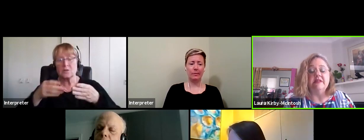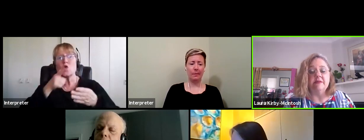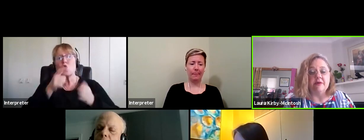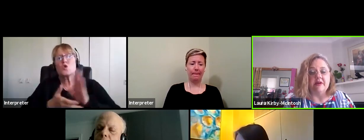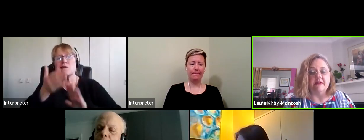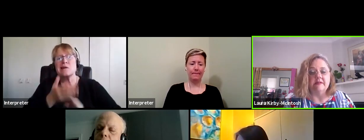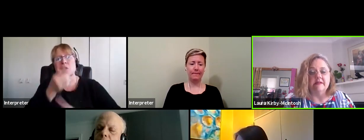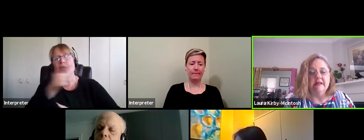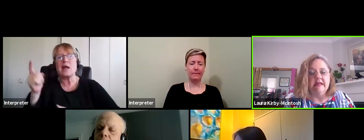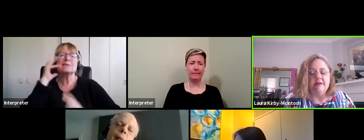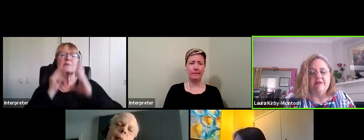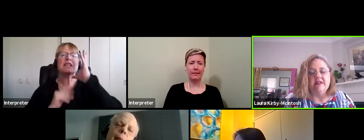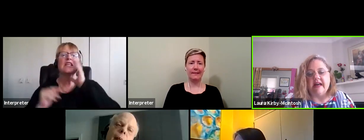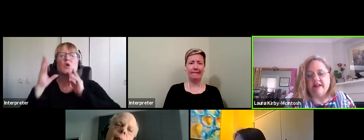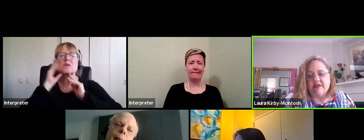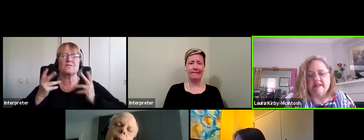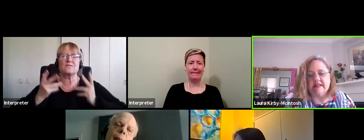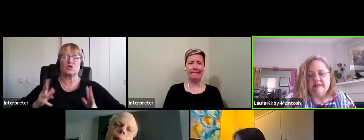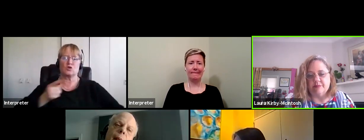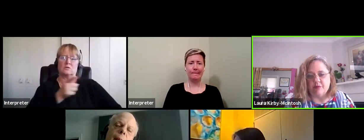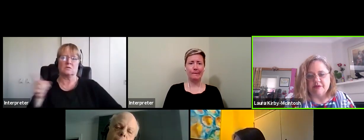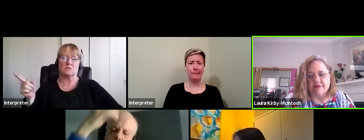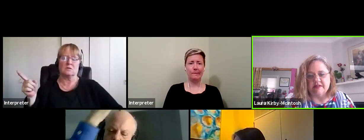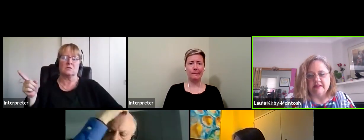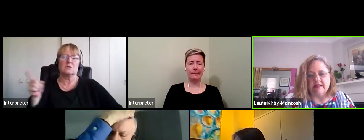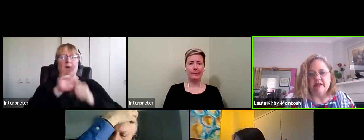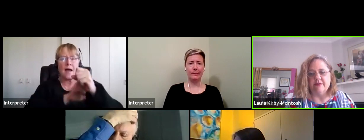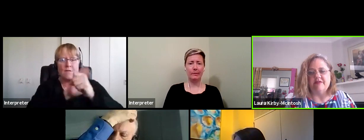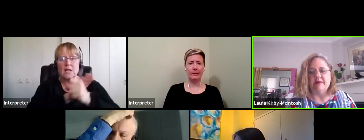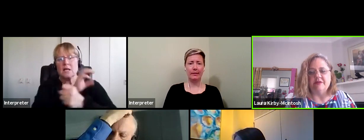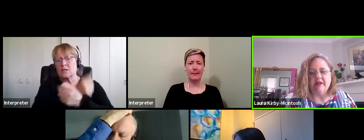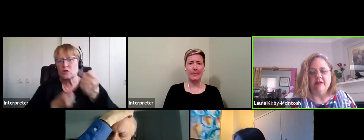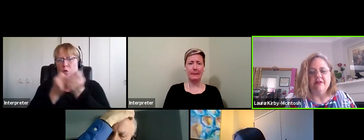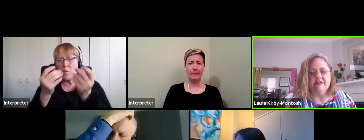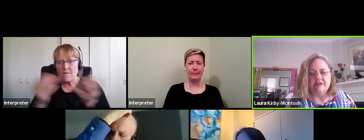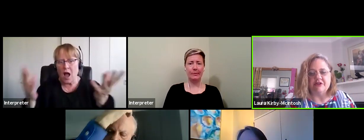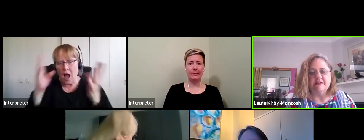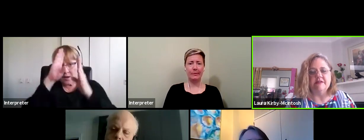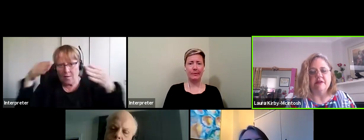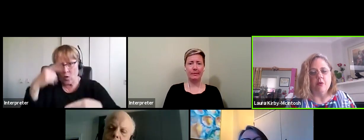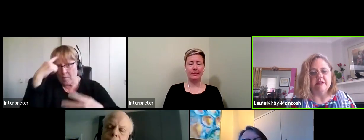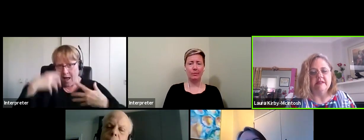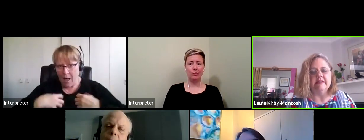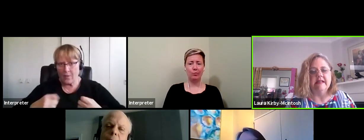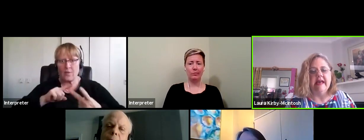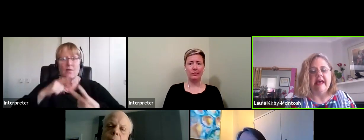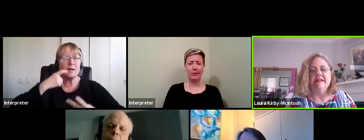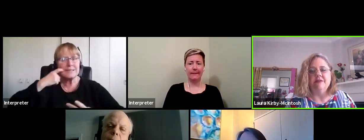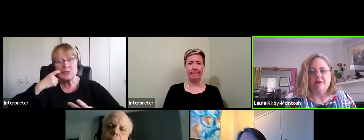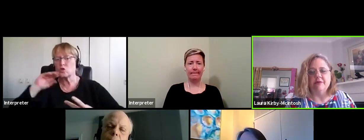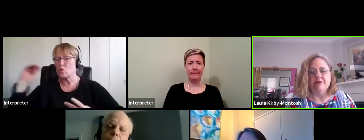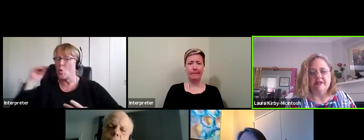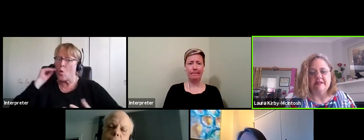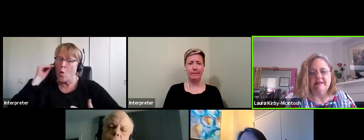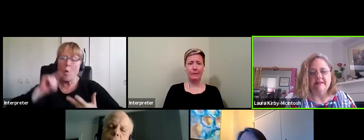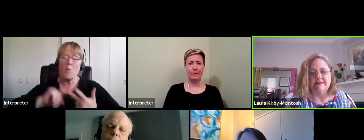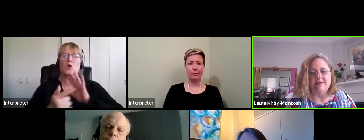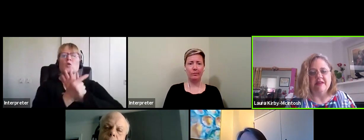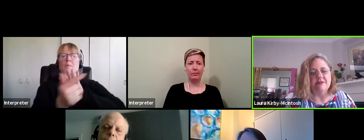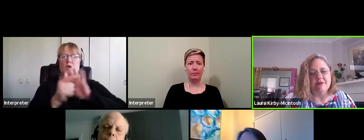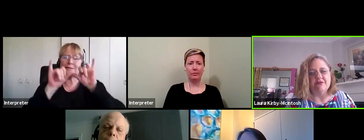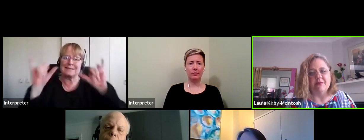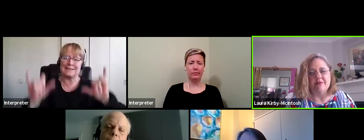lived experience. It provides advocacy and support services in the area of mental health, addictions, homelessness, and in the criminal justice